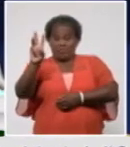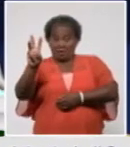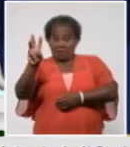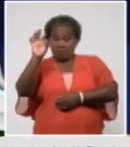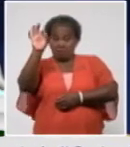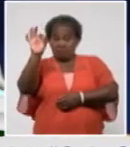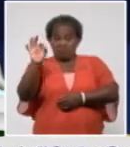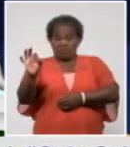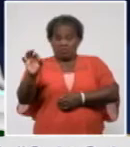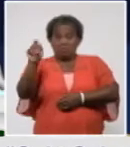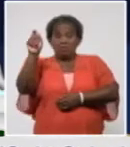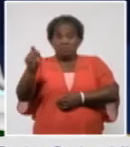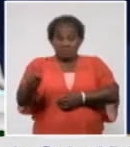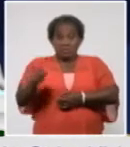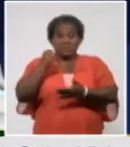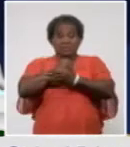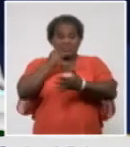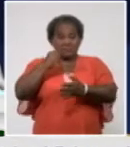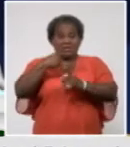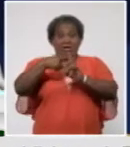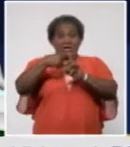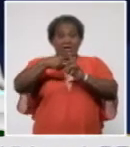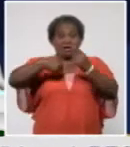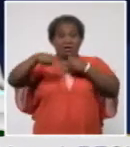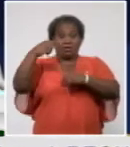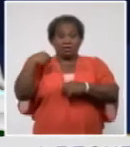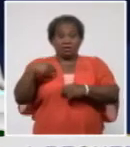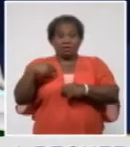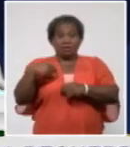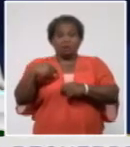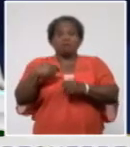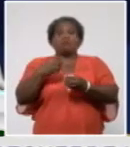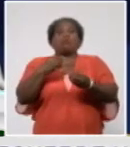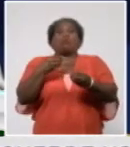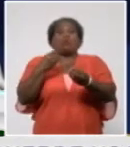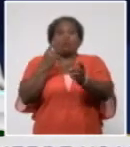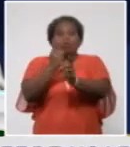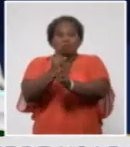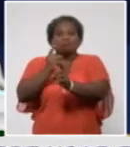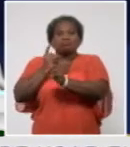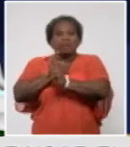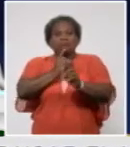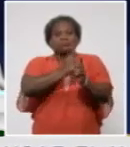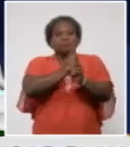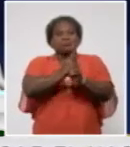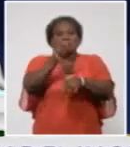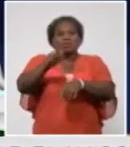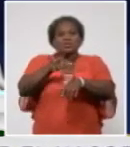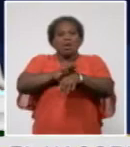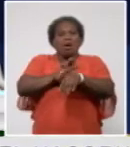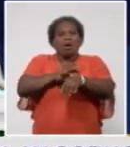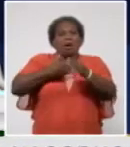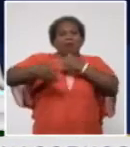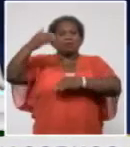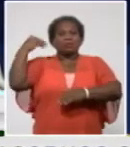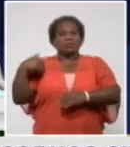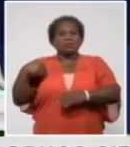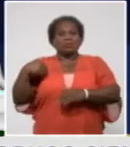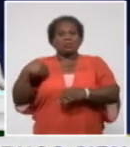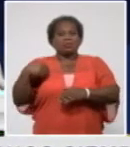Ciego de Ávila, for a total of 76 over the last 15 days, whose source of infection is